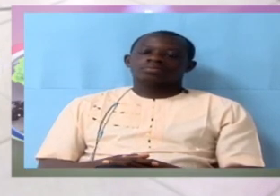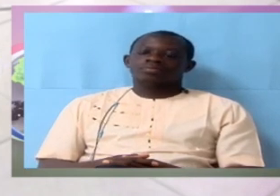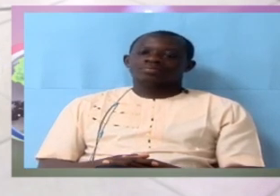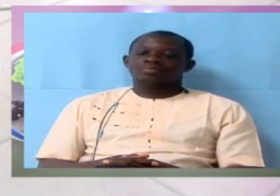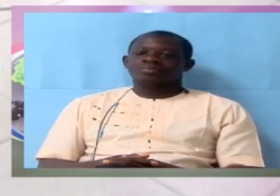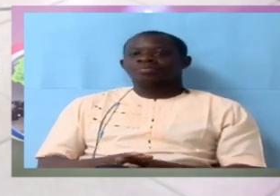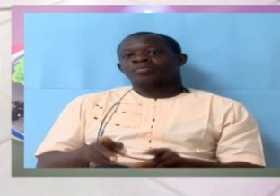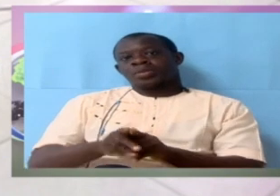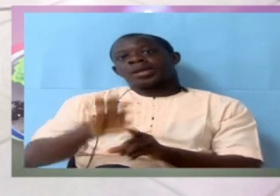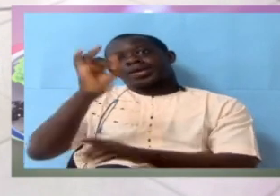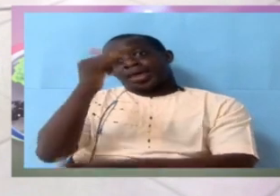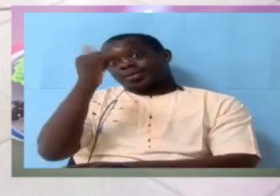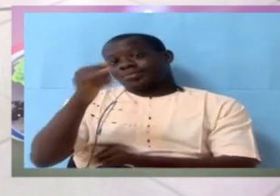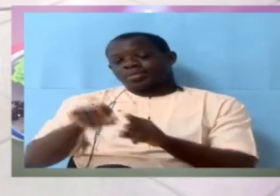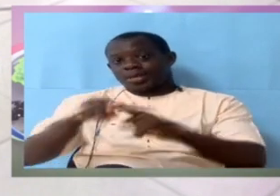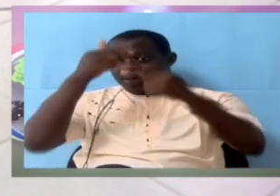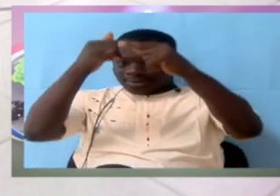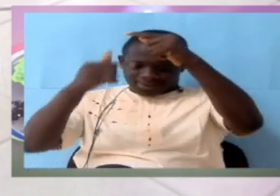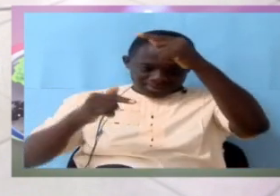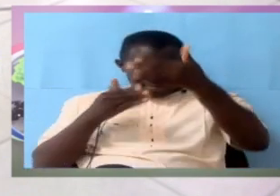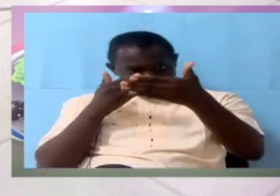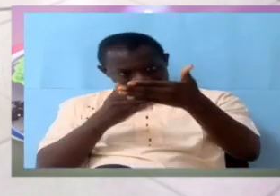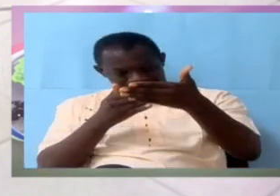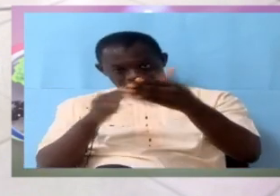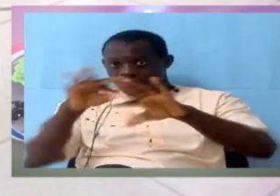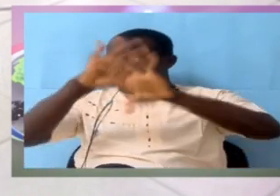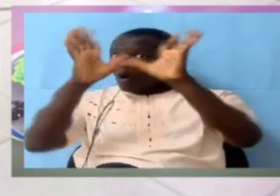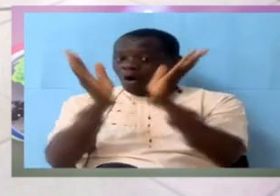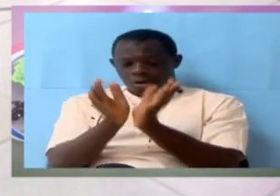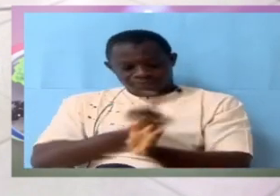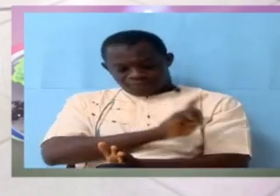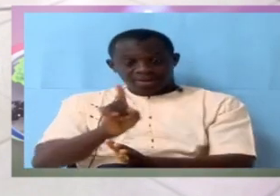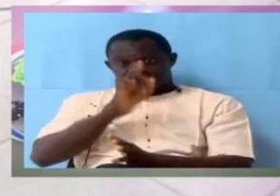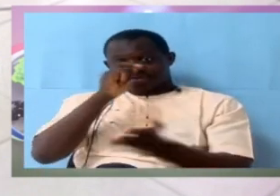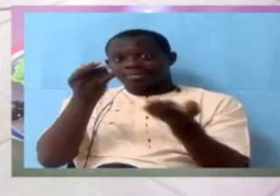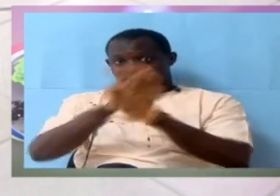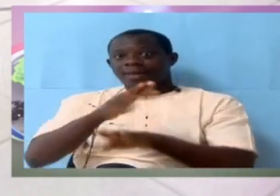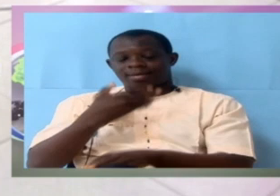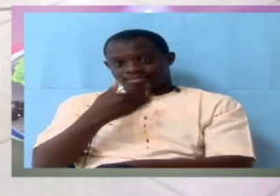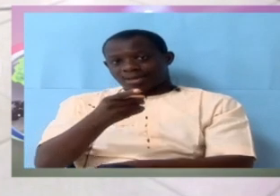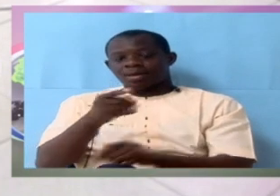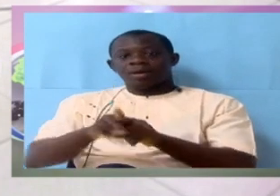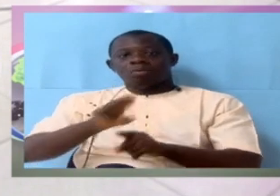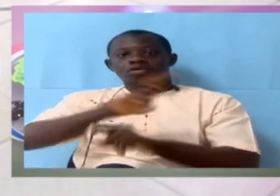Yes, the list here, all of them died, but in fact, I cannot remember some other names.